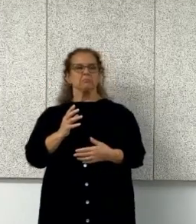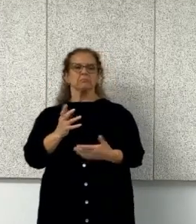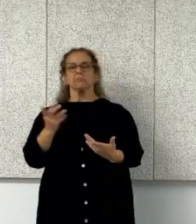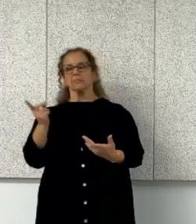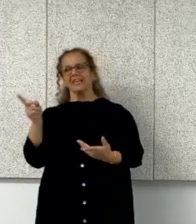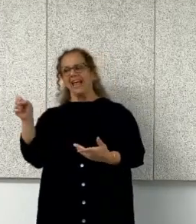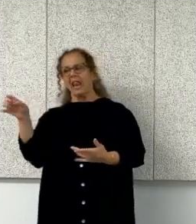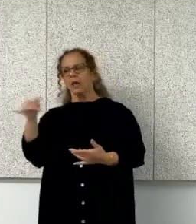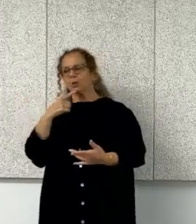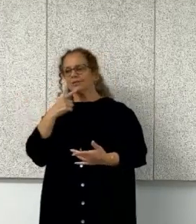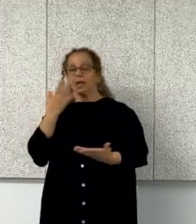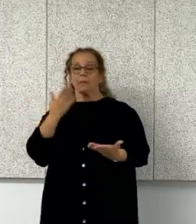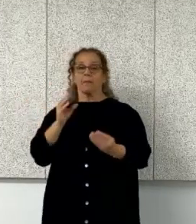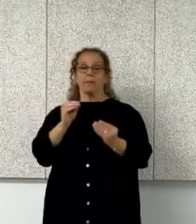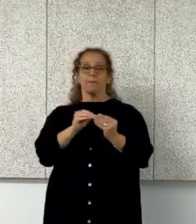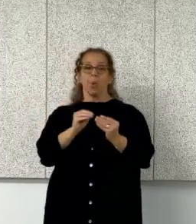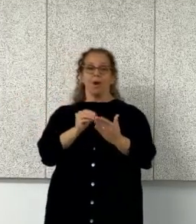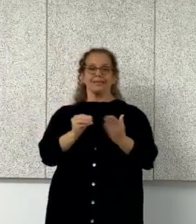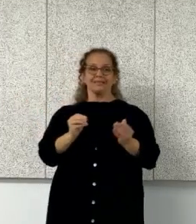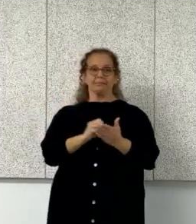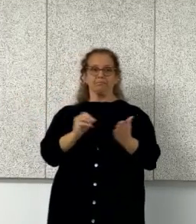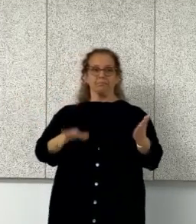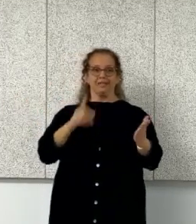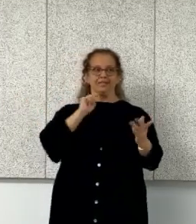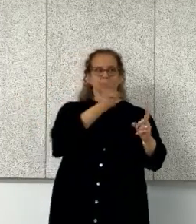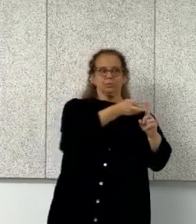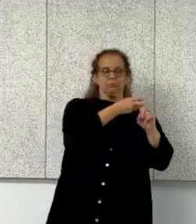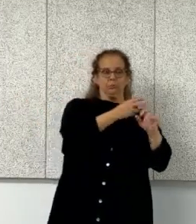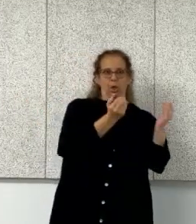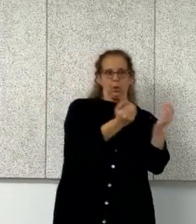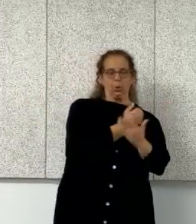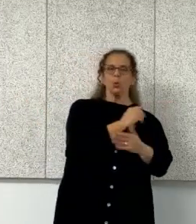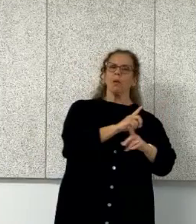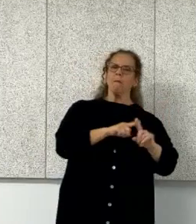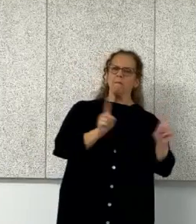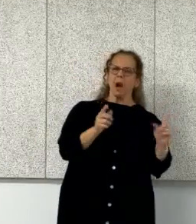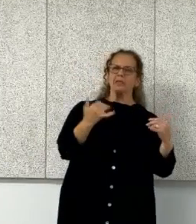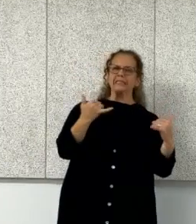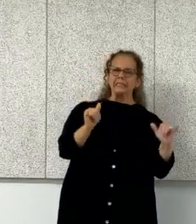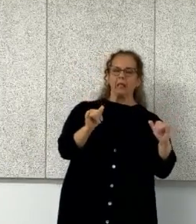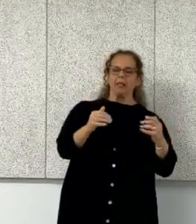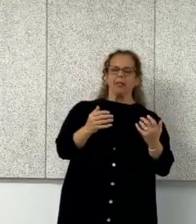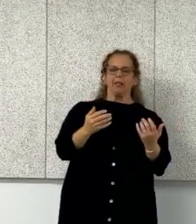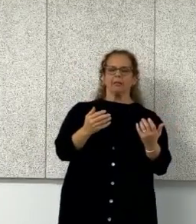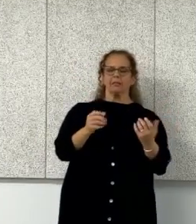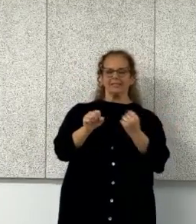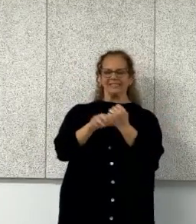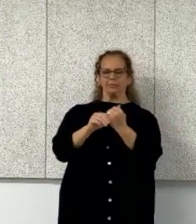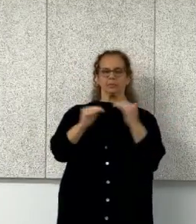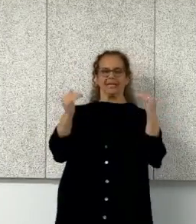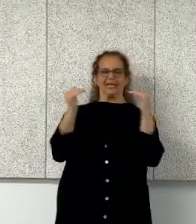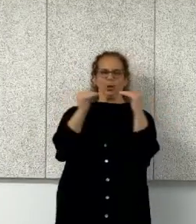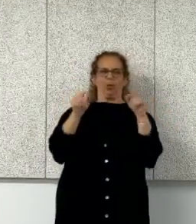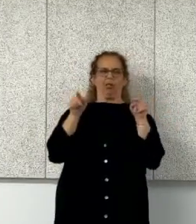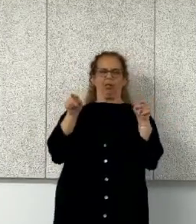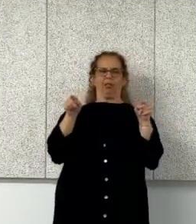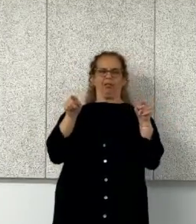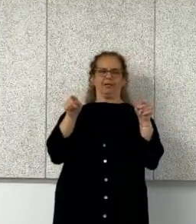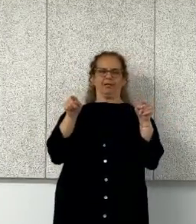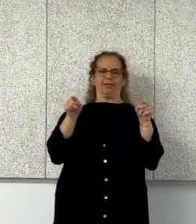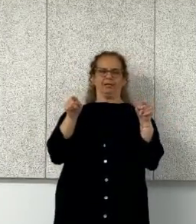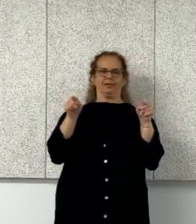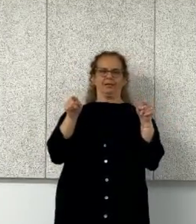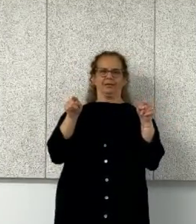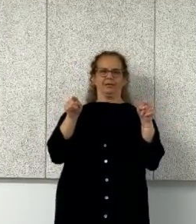and our dollar doesn't go as far. But there's still a case to be made for campaigns that equally look at both or think about looking at